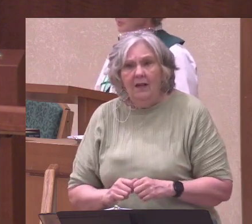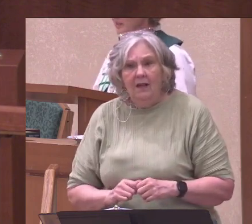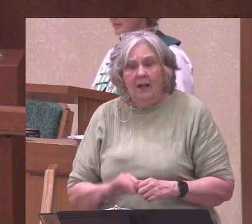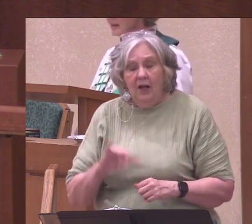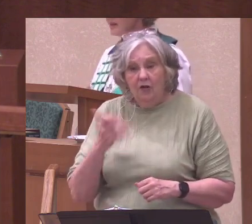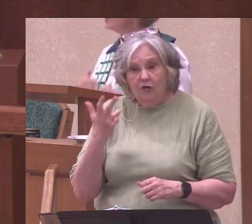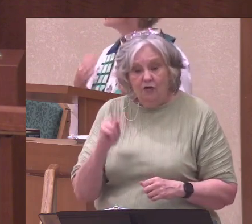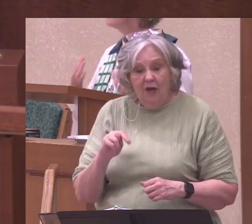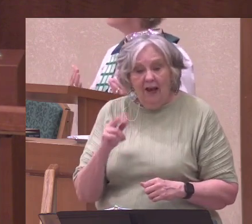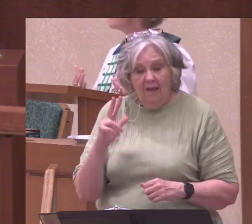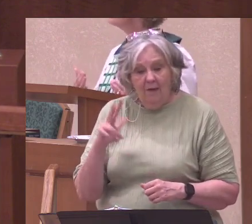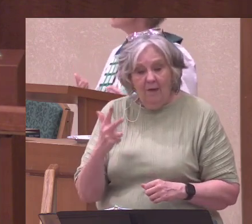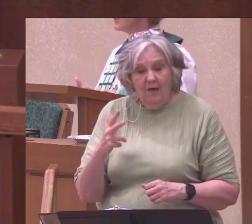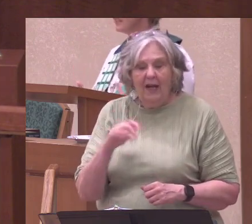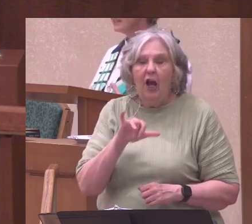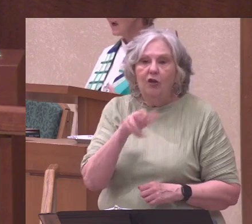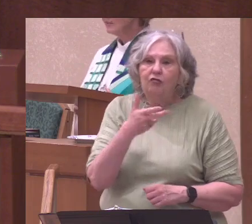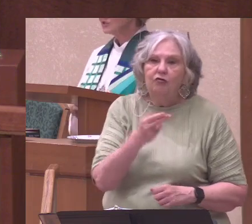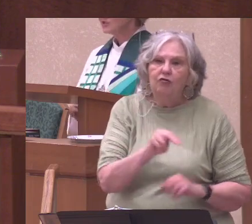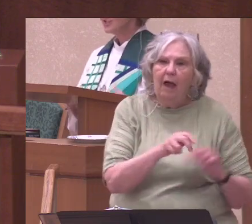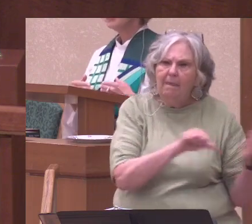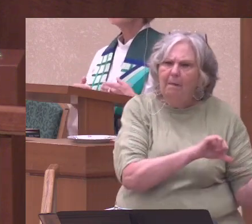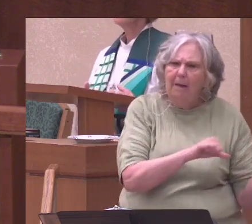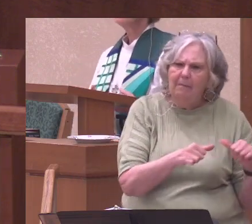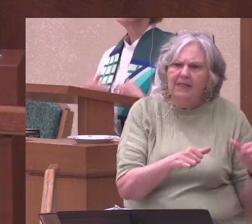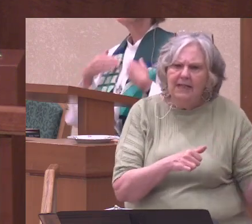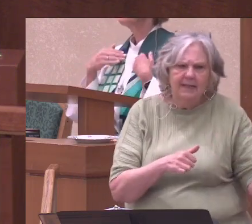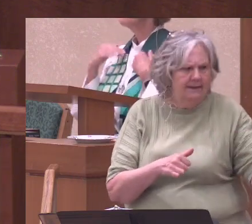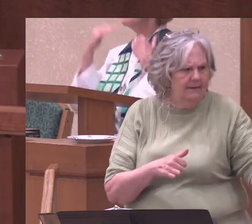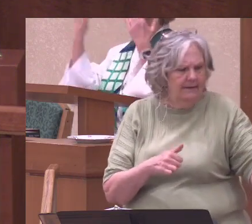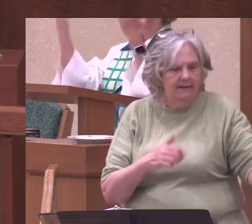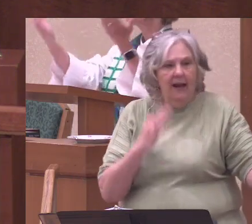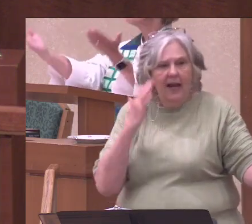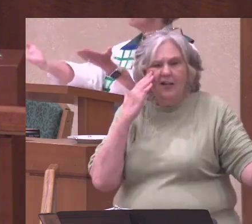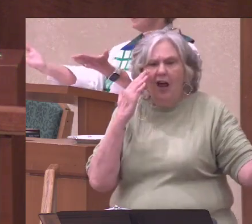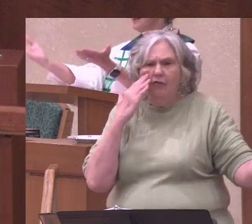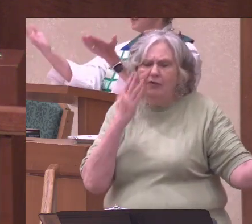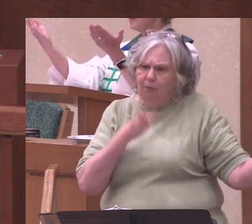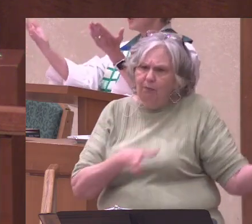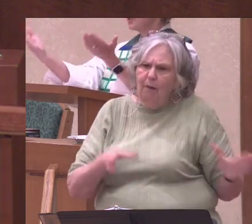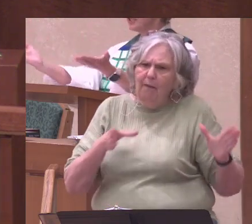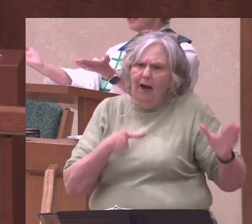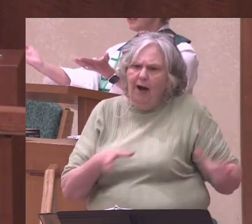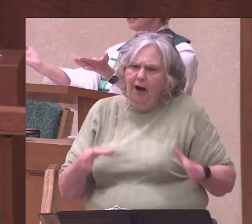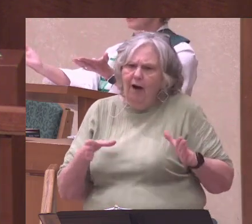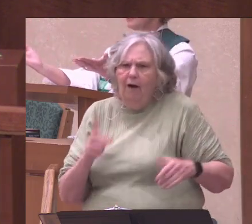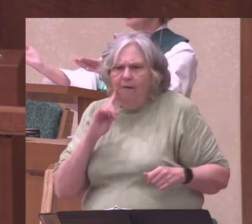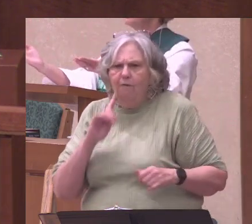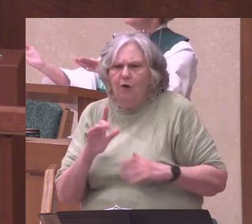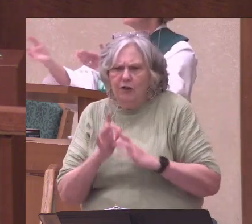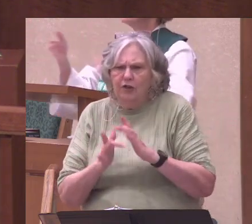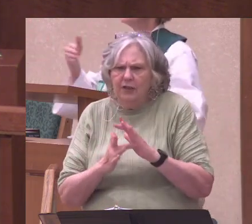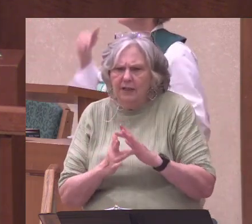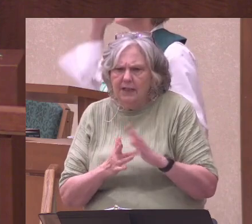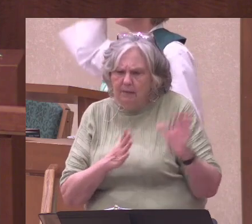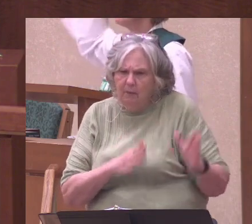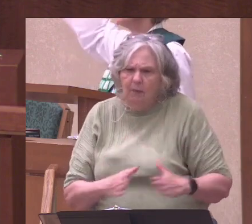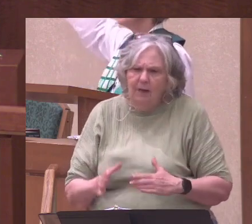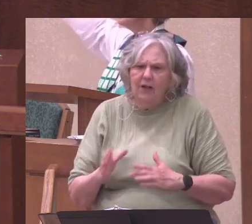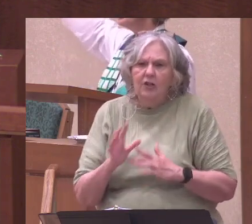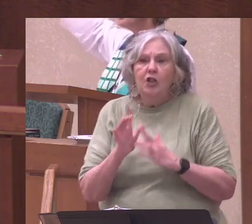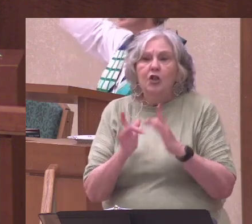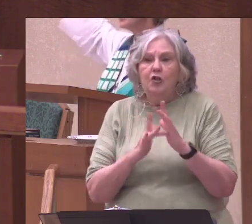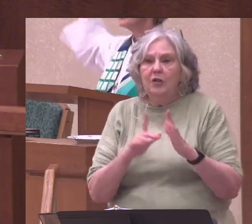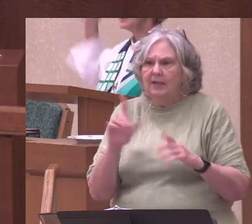John 3, John the Baptist acknowledges his role in preparing the way for Jesus, saying, Jesus